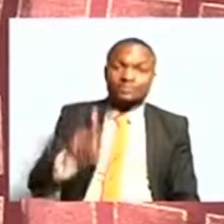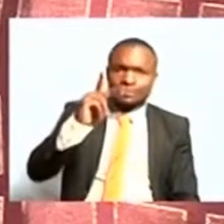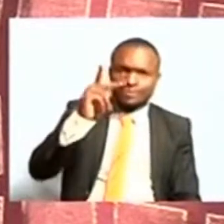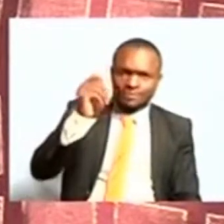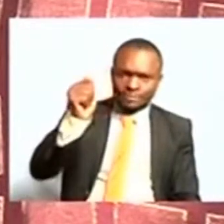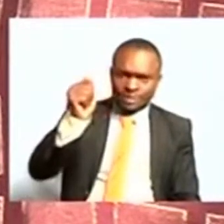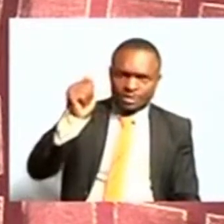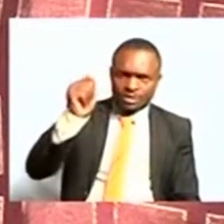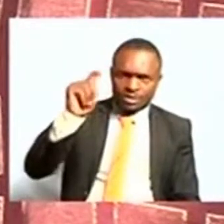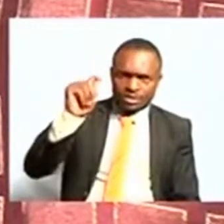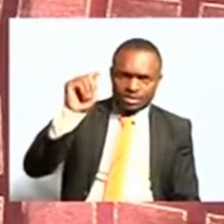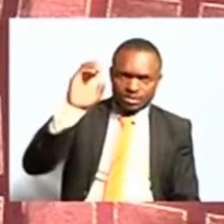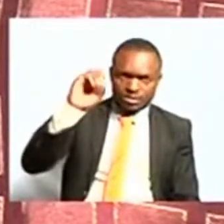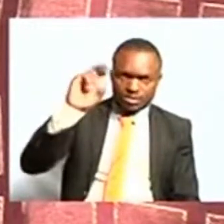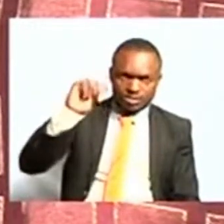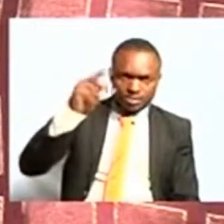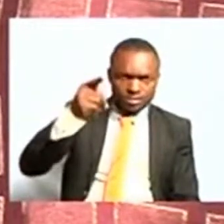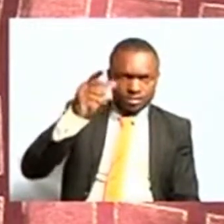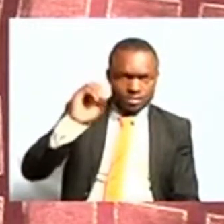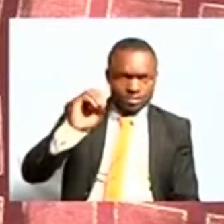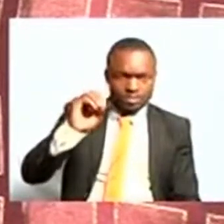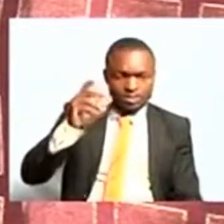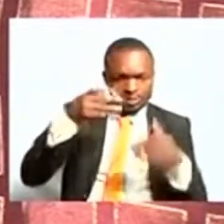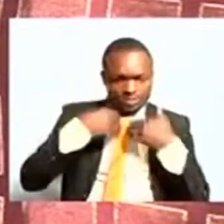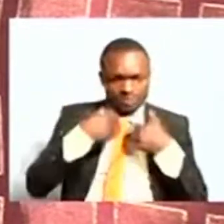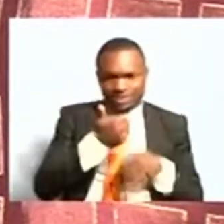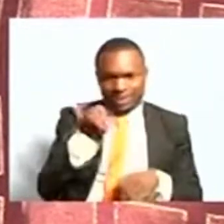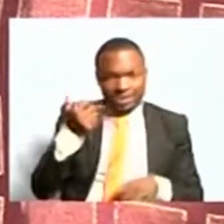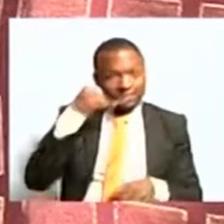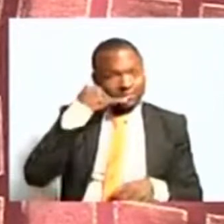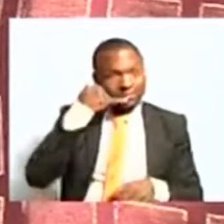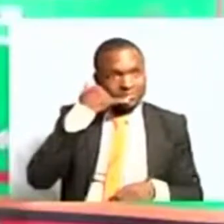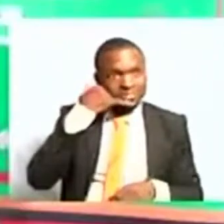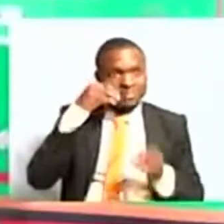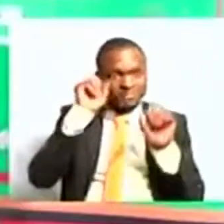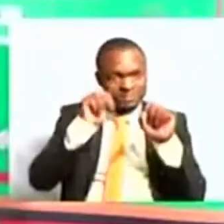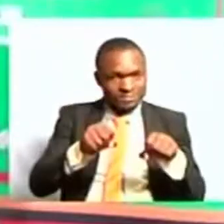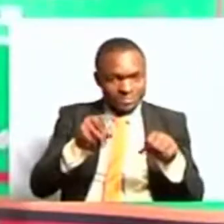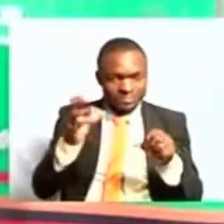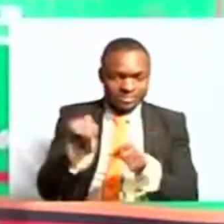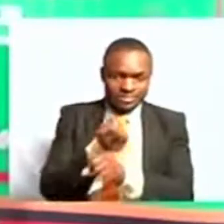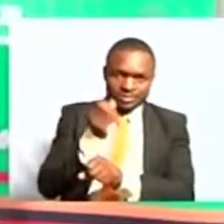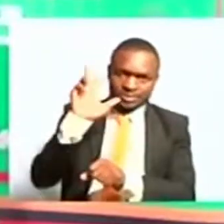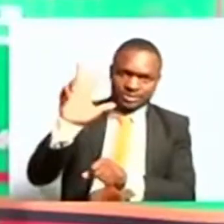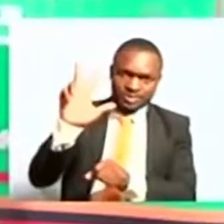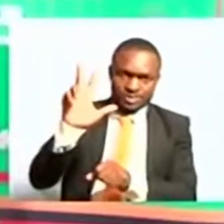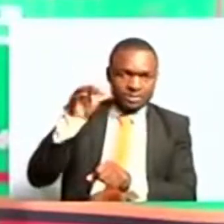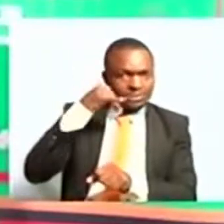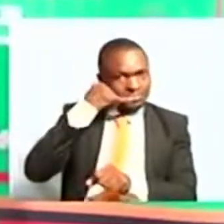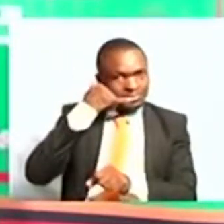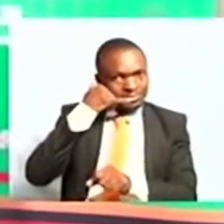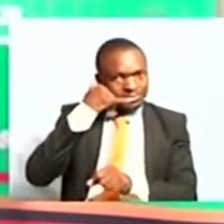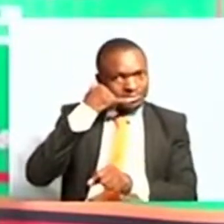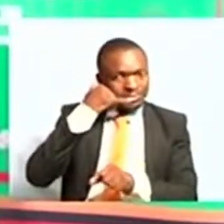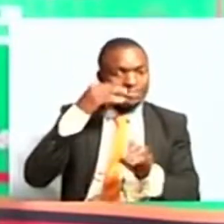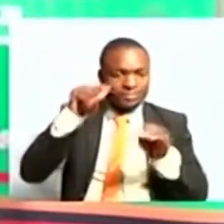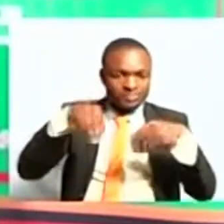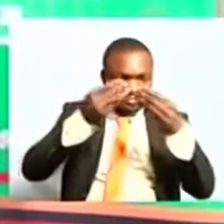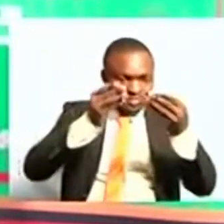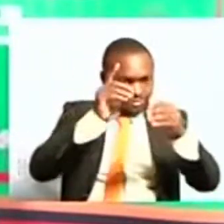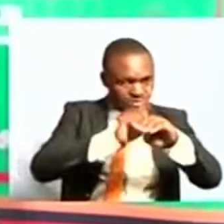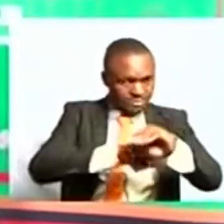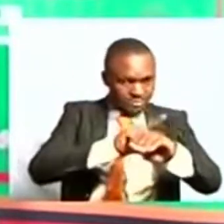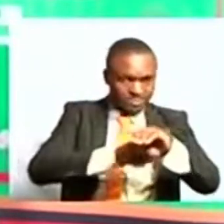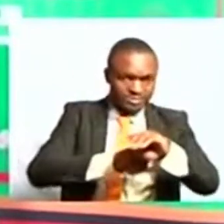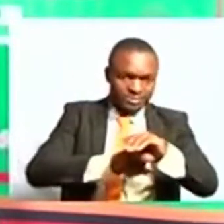Katongo Sepiso has mentioned All right, something. we seemingly have another caller. So let's take 3 calls in a row. Then we give chance